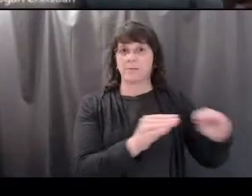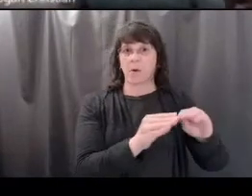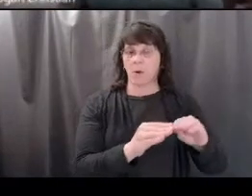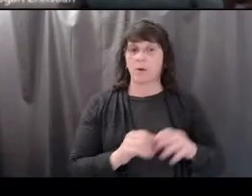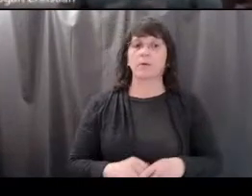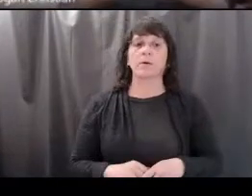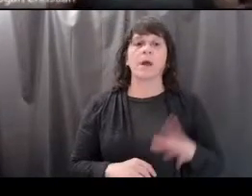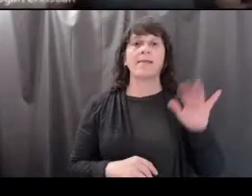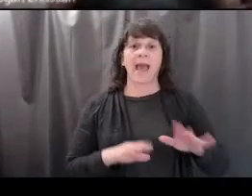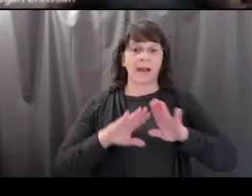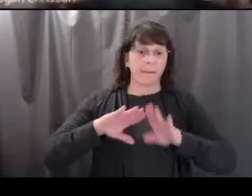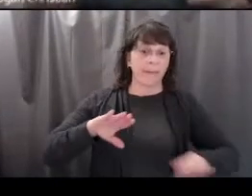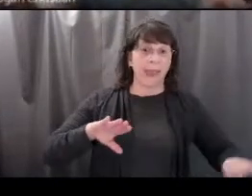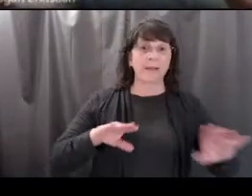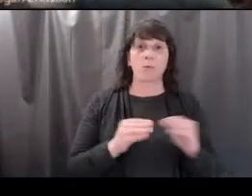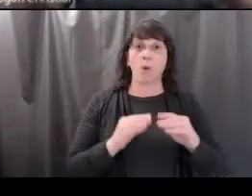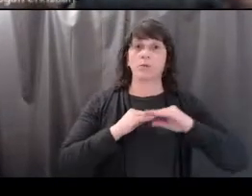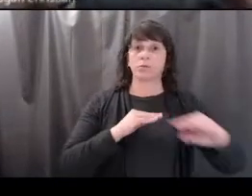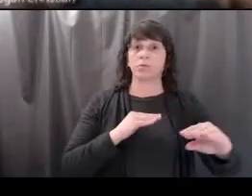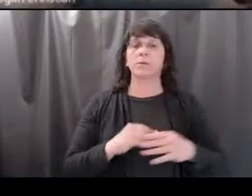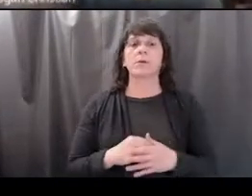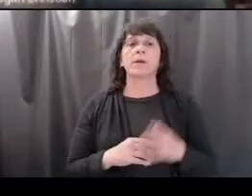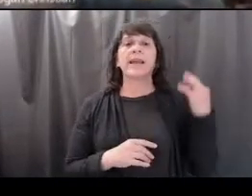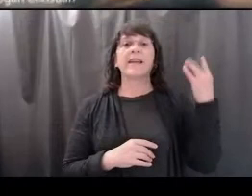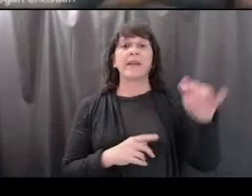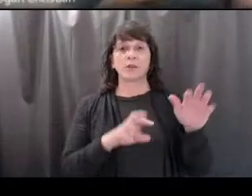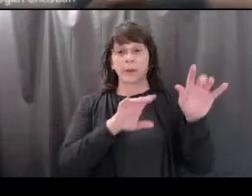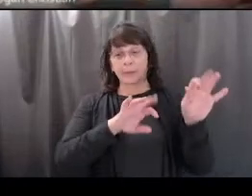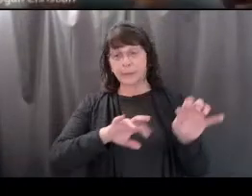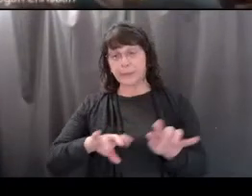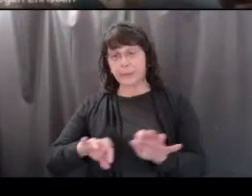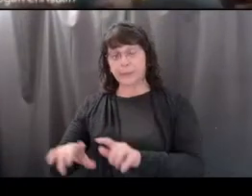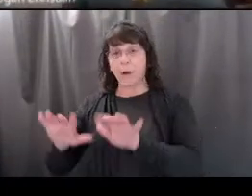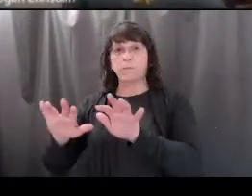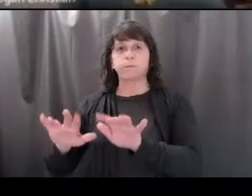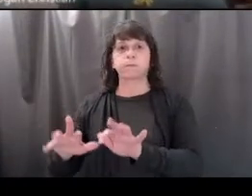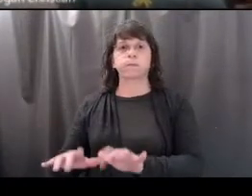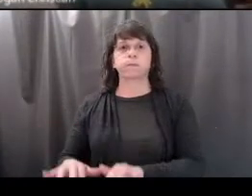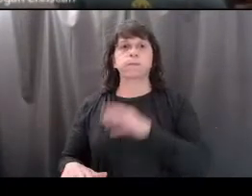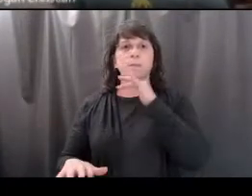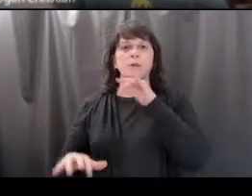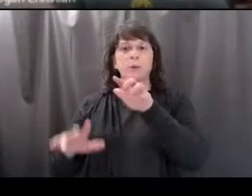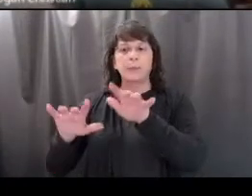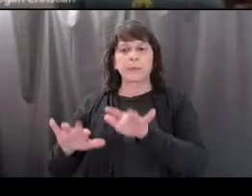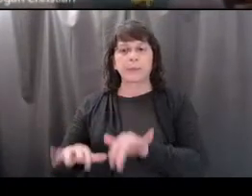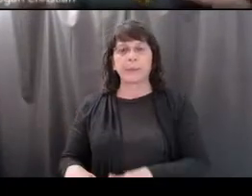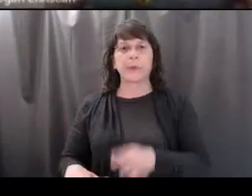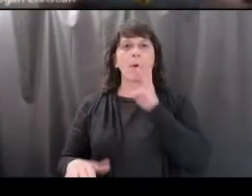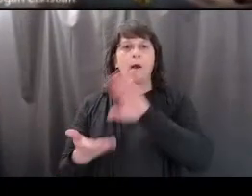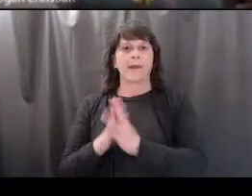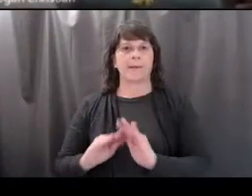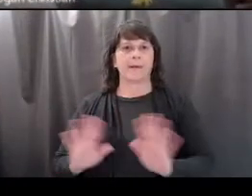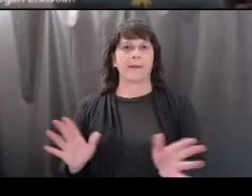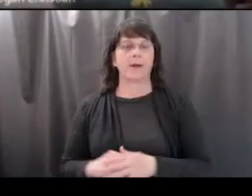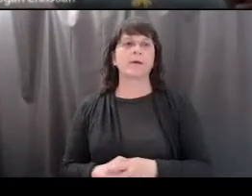banks. And eventually the sediment did sort out and the water started clearing up. And within 5 or